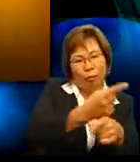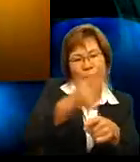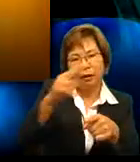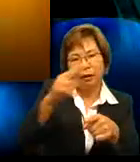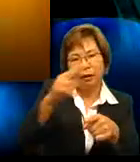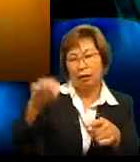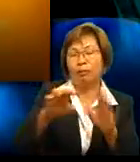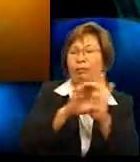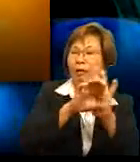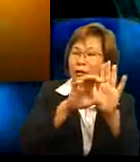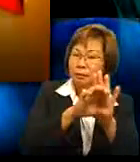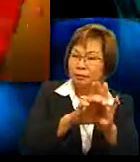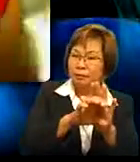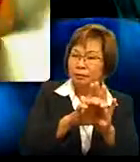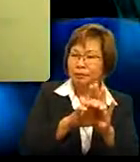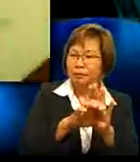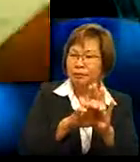nouns. For example,